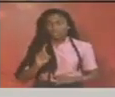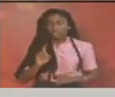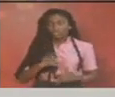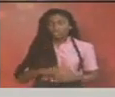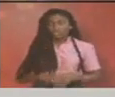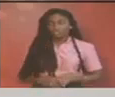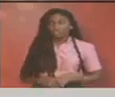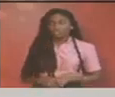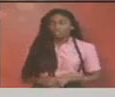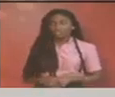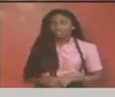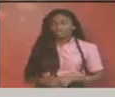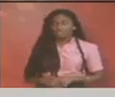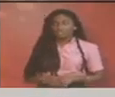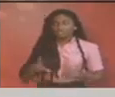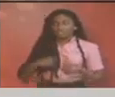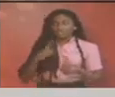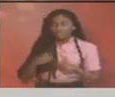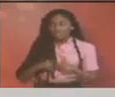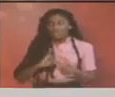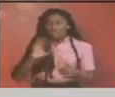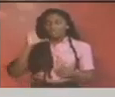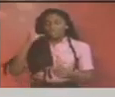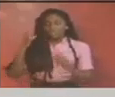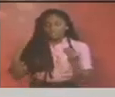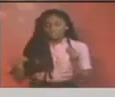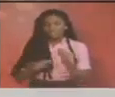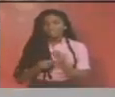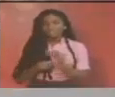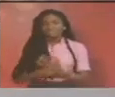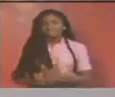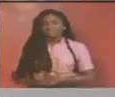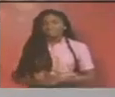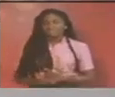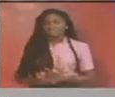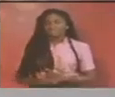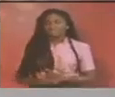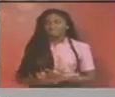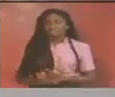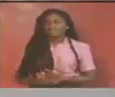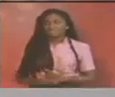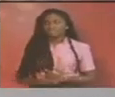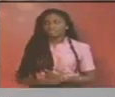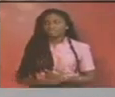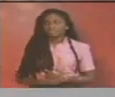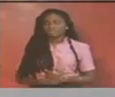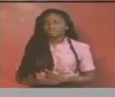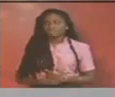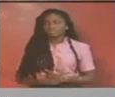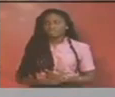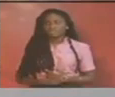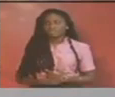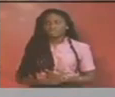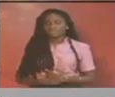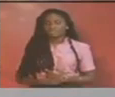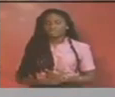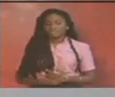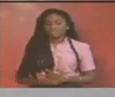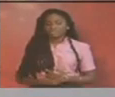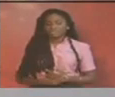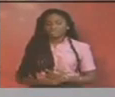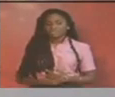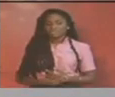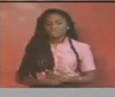Suknanan, and then I can put in, if there's something to be added, I'll add at the end. Thank you. Thank you for your question. What I